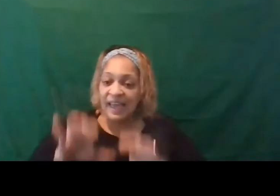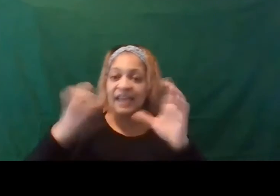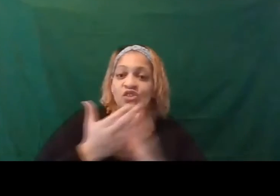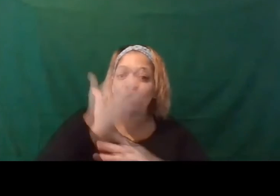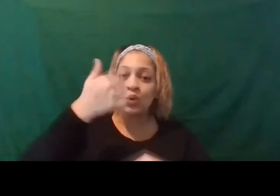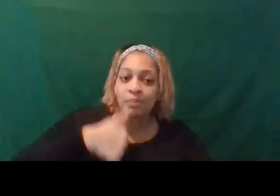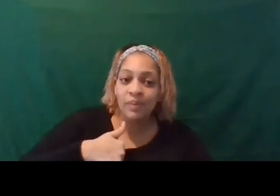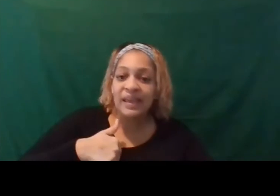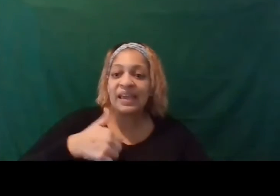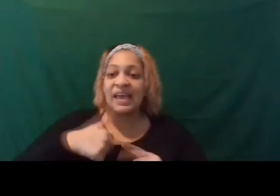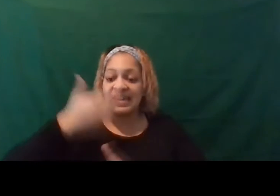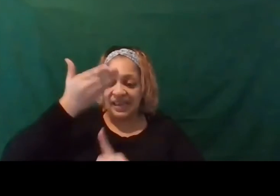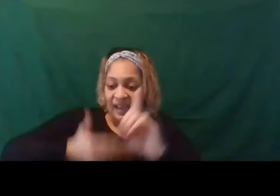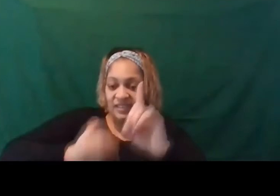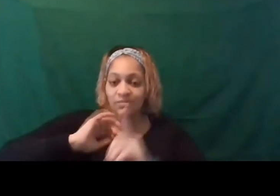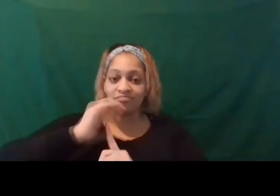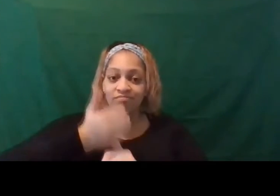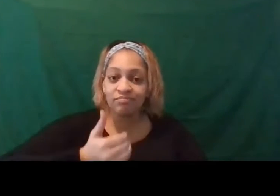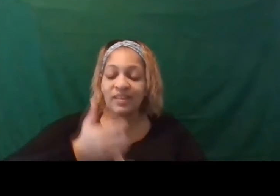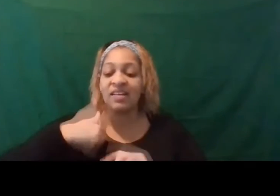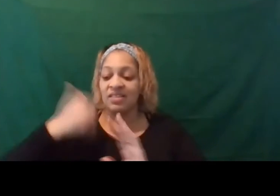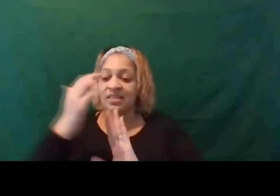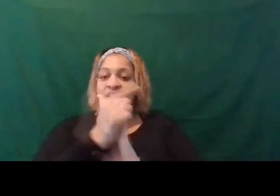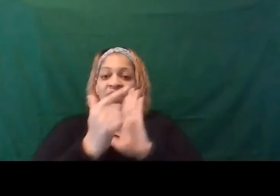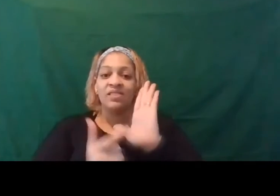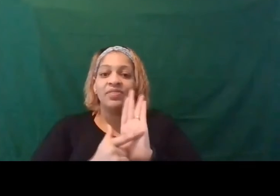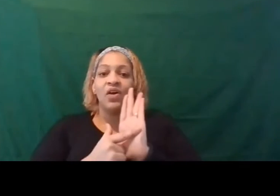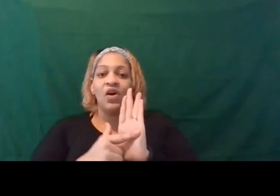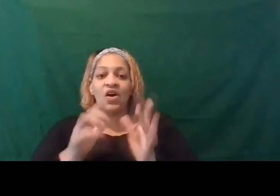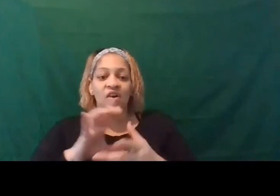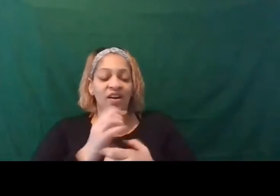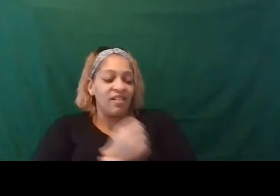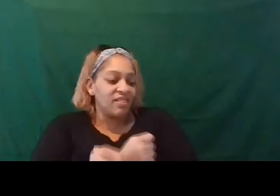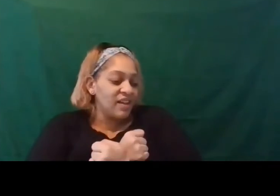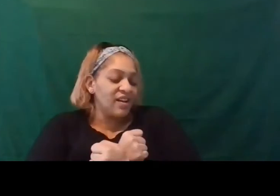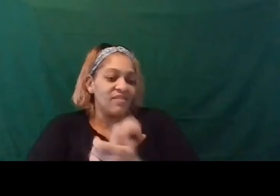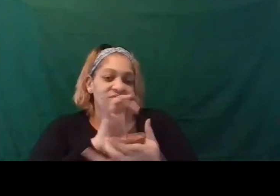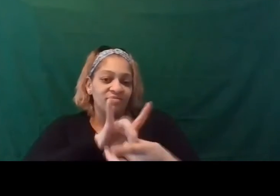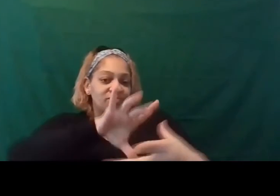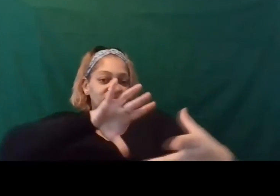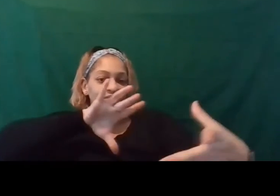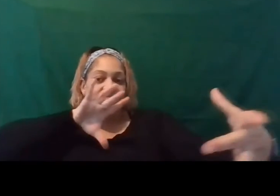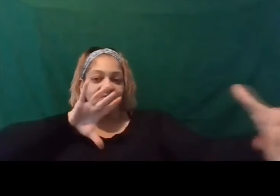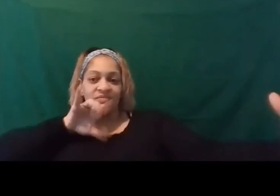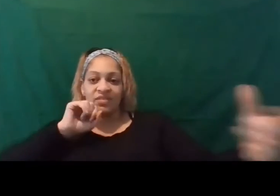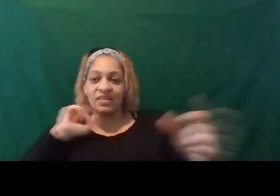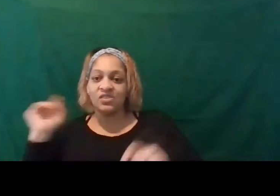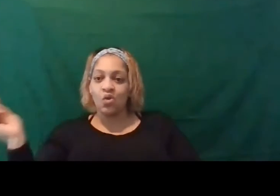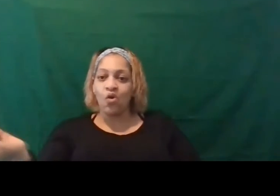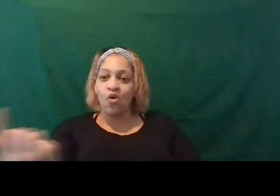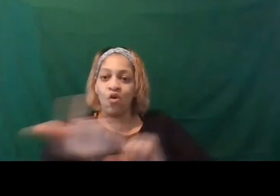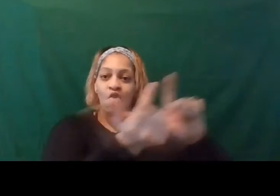and as me. And the law of love frees us all. And